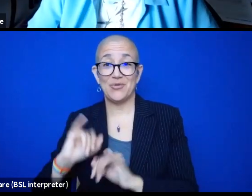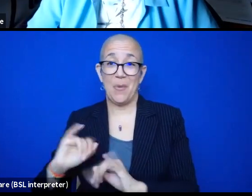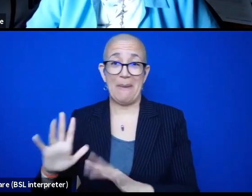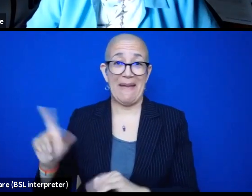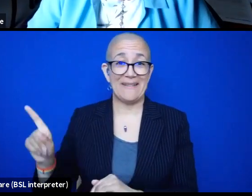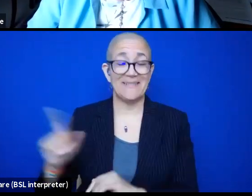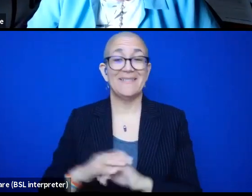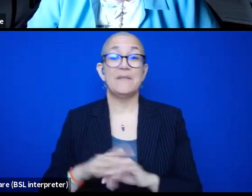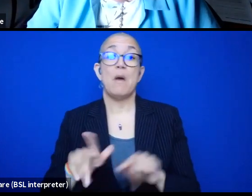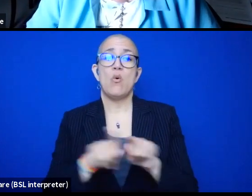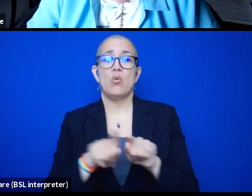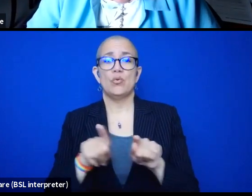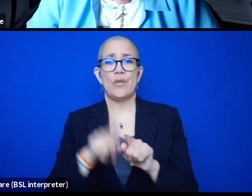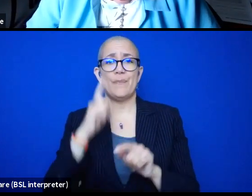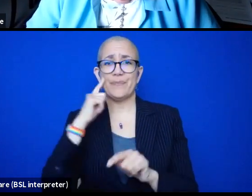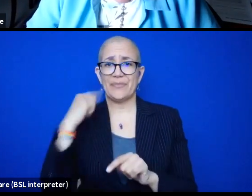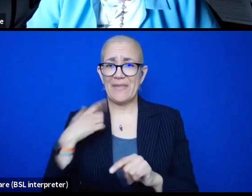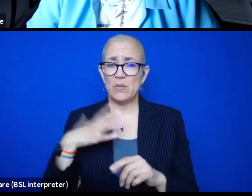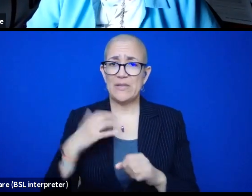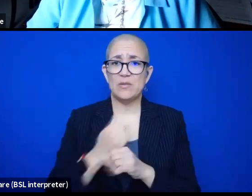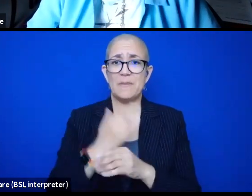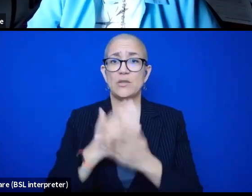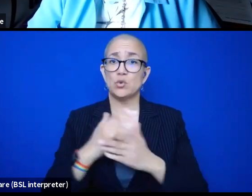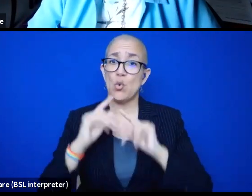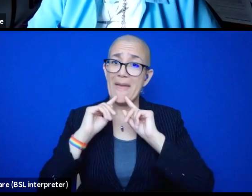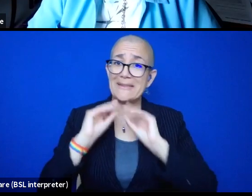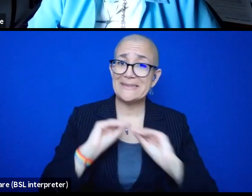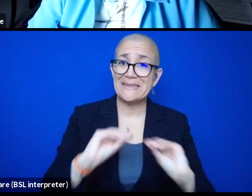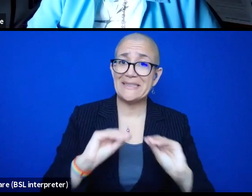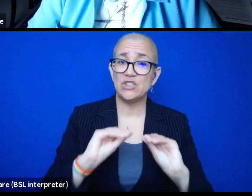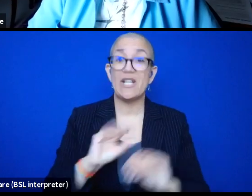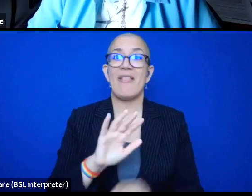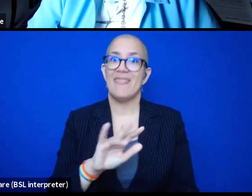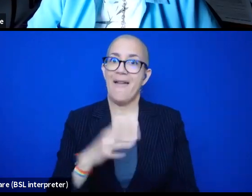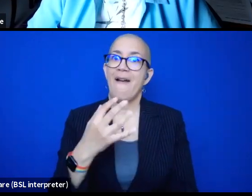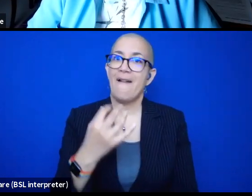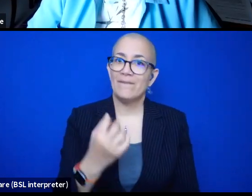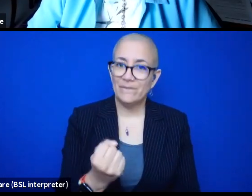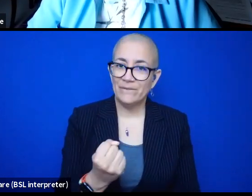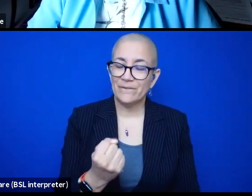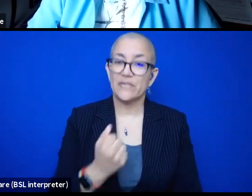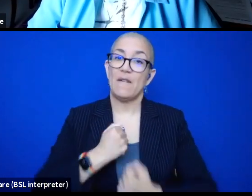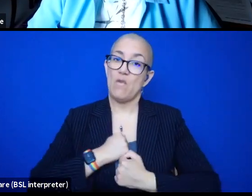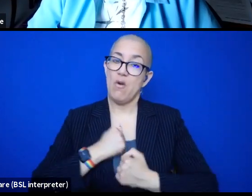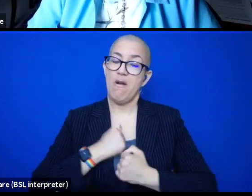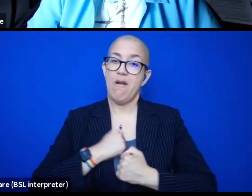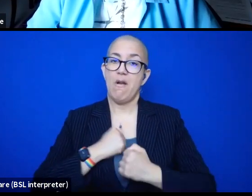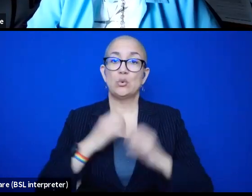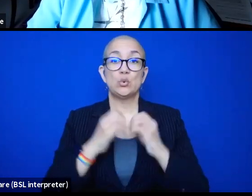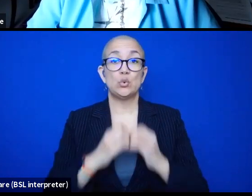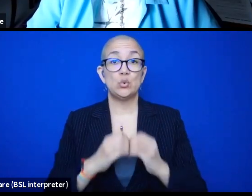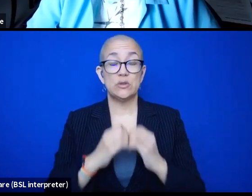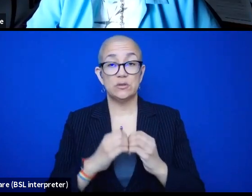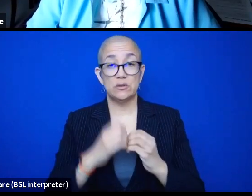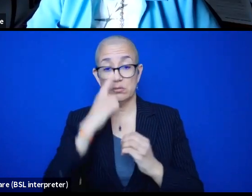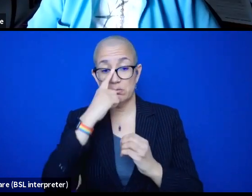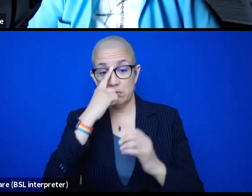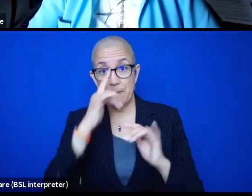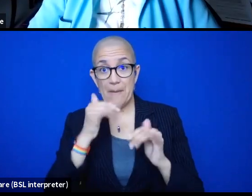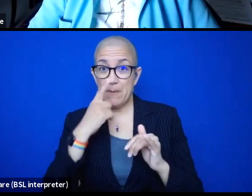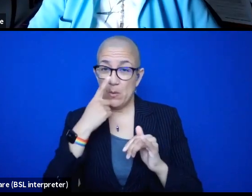also, I think we've got to make sure the teaching is there for our students. And maybe we can experiment a